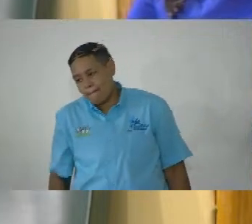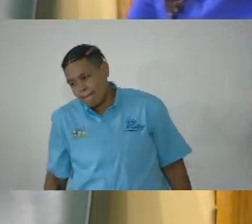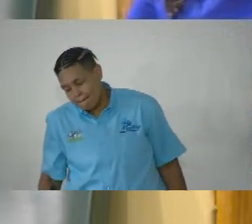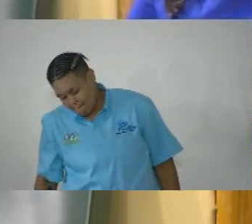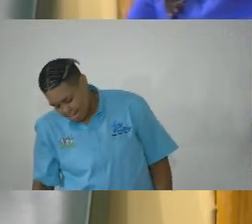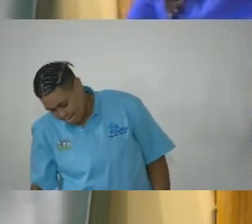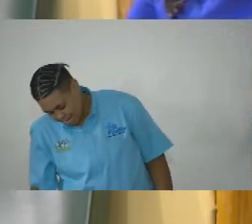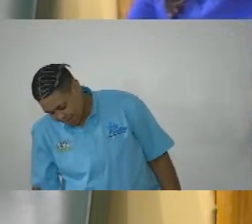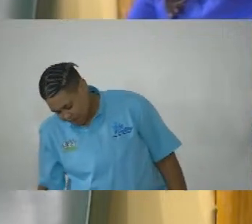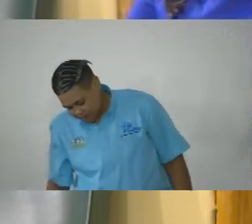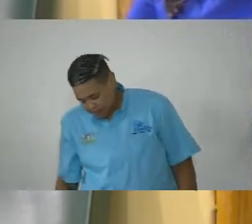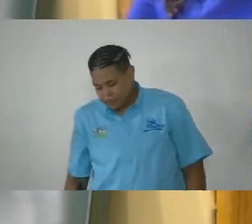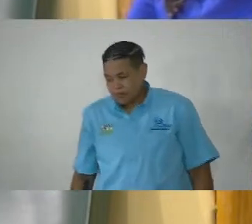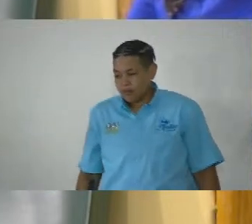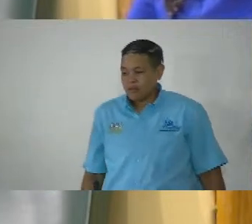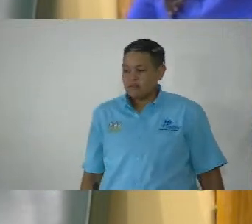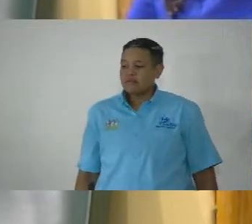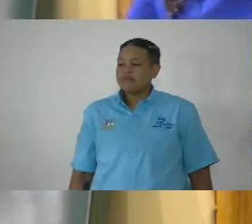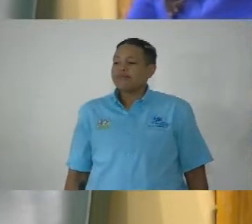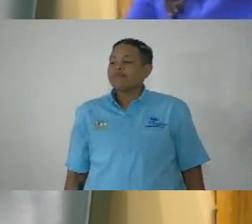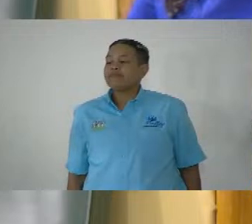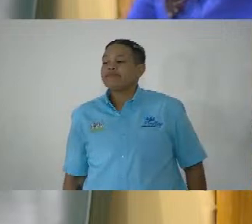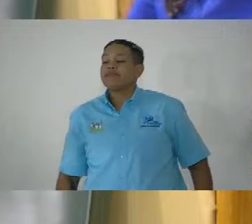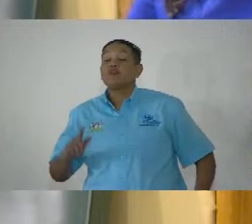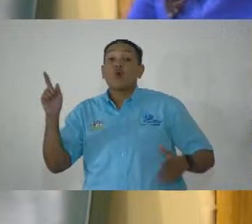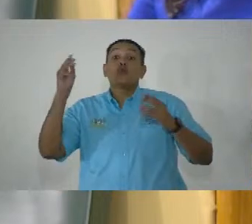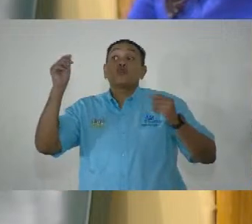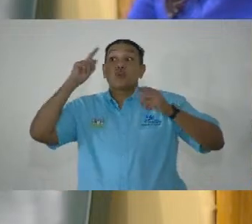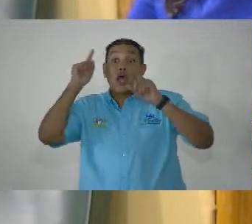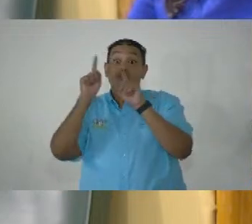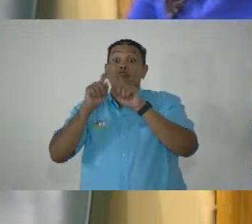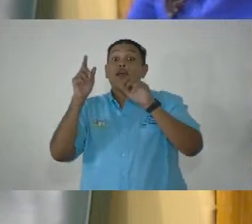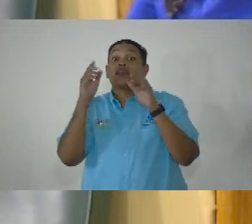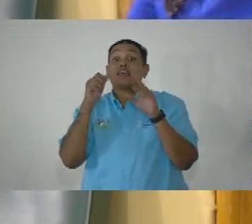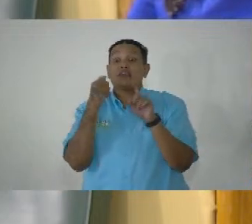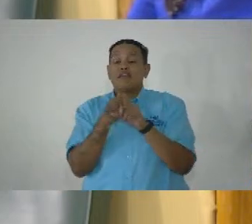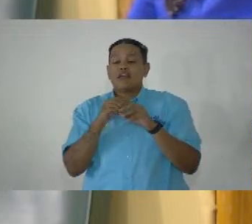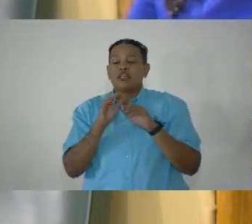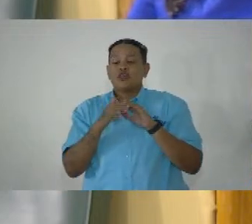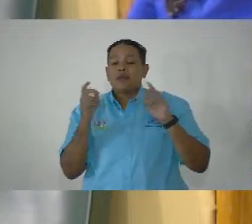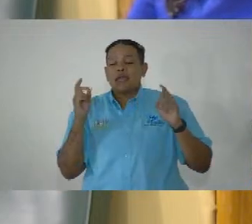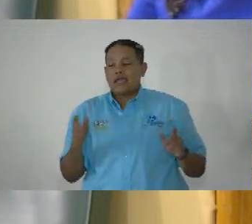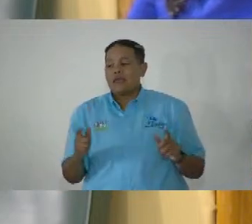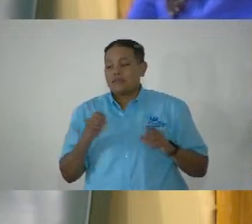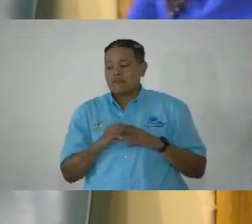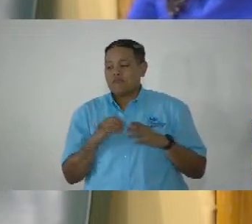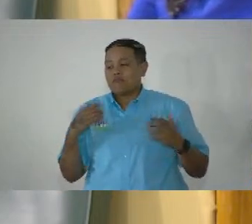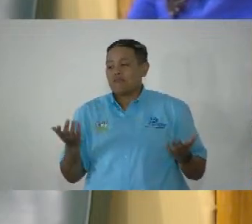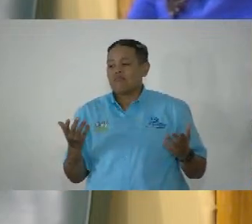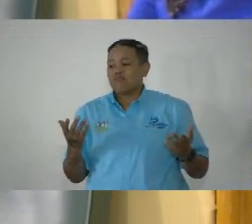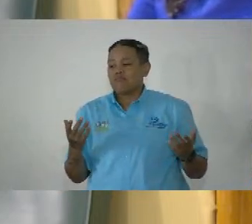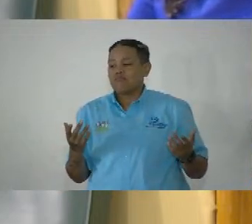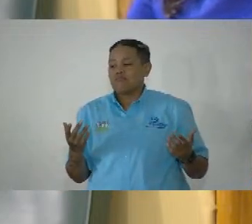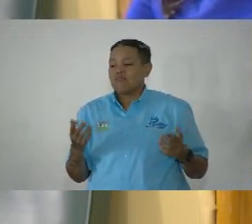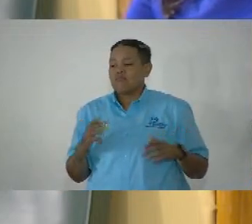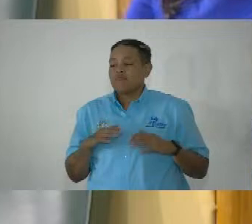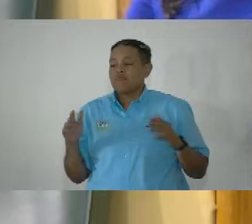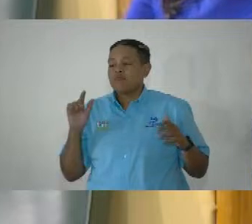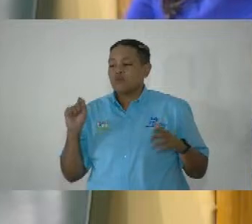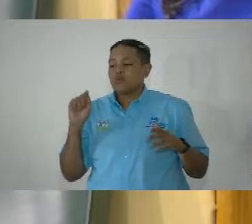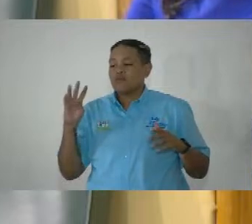those resolutions are given effect in Jamaica immediately, within, I don't want to quote it, like